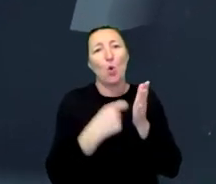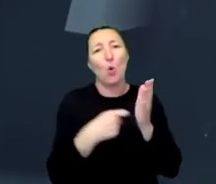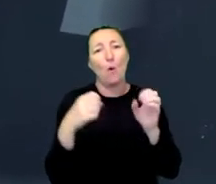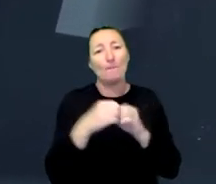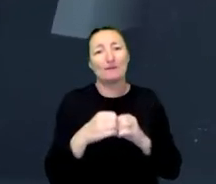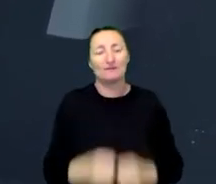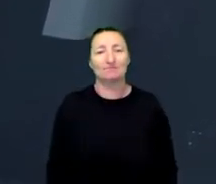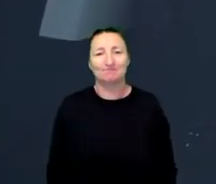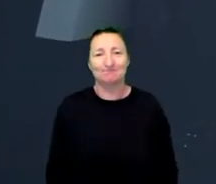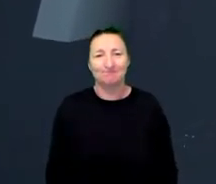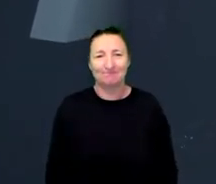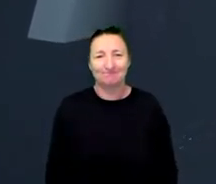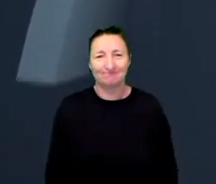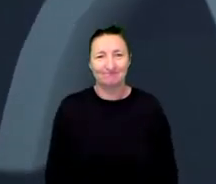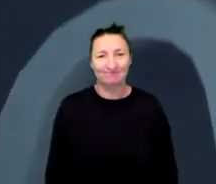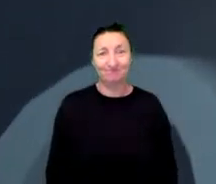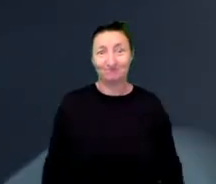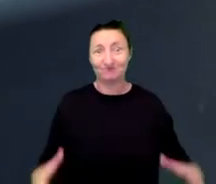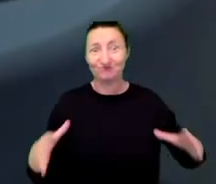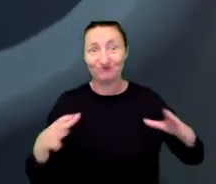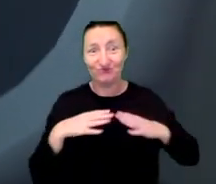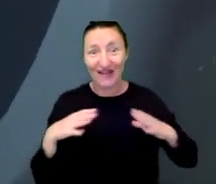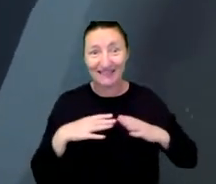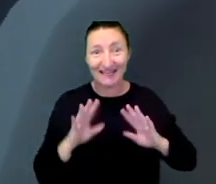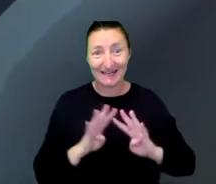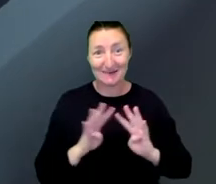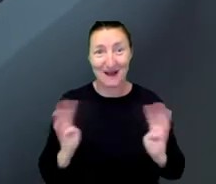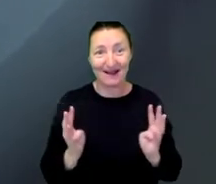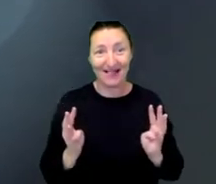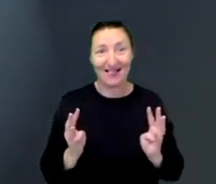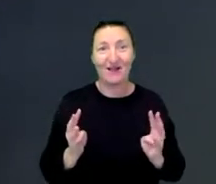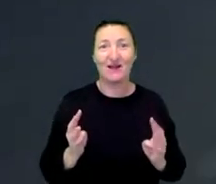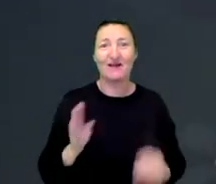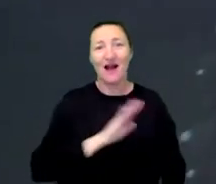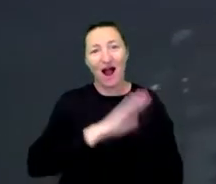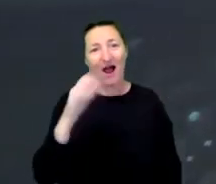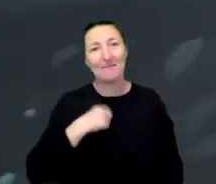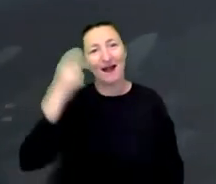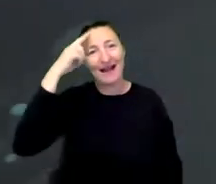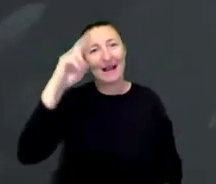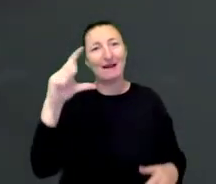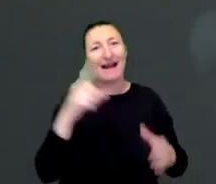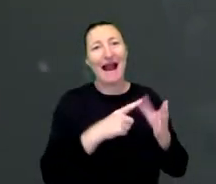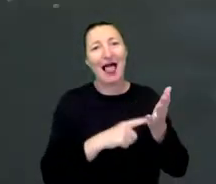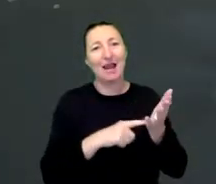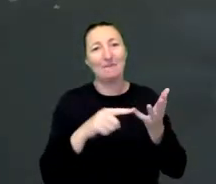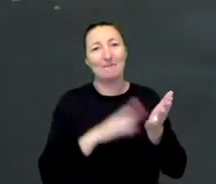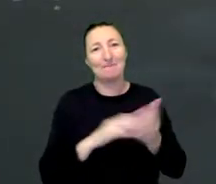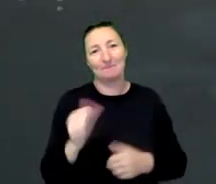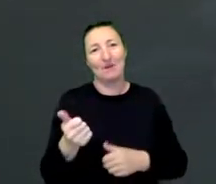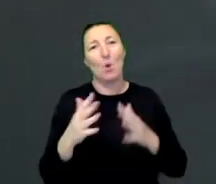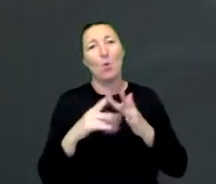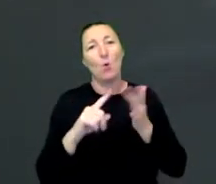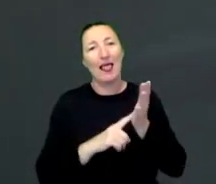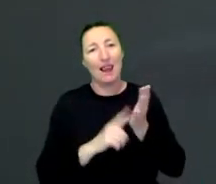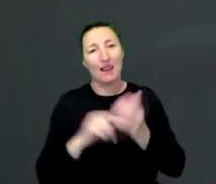All right, shall we? Okay. Let's go. Hi, everyone. I'm Callum. I'm Will. And I'm Joanna. And welcome